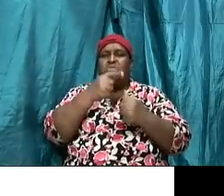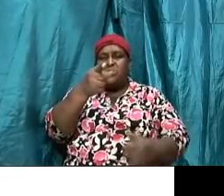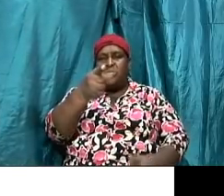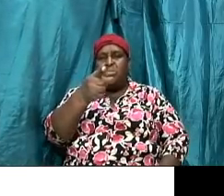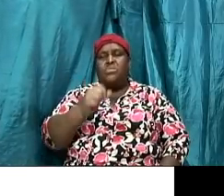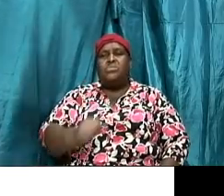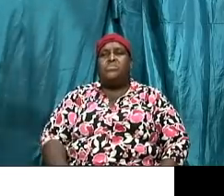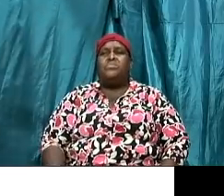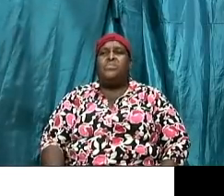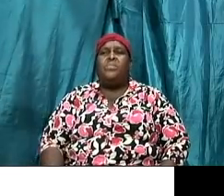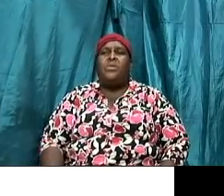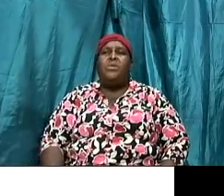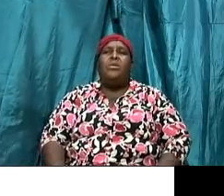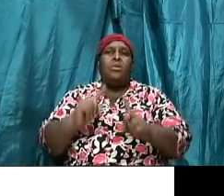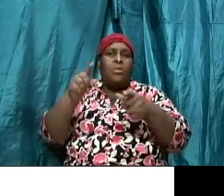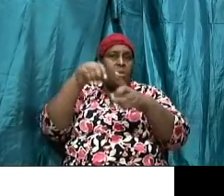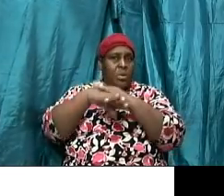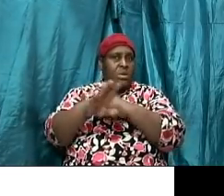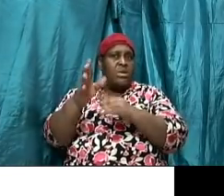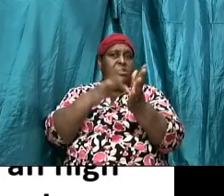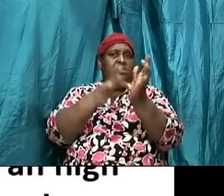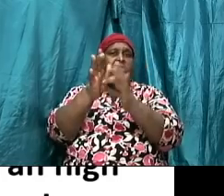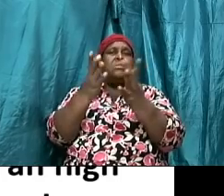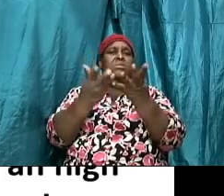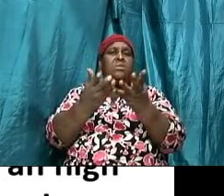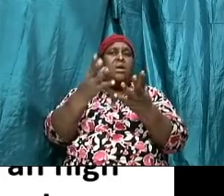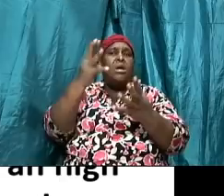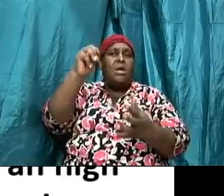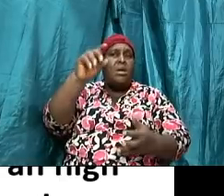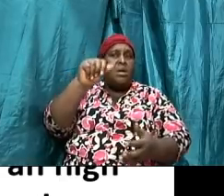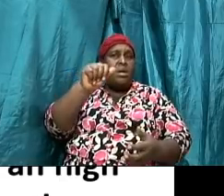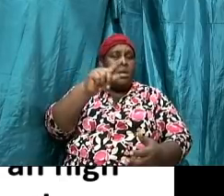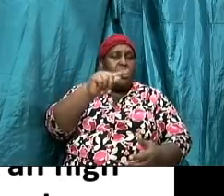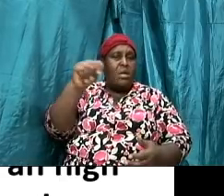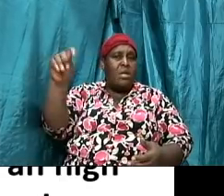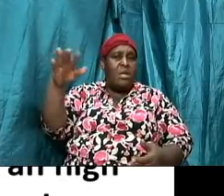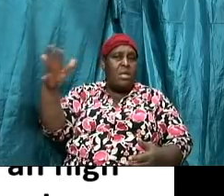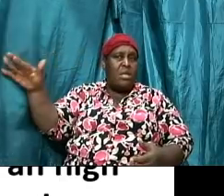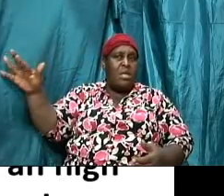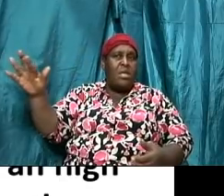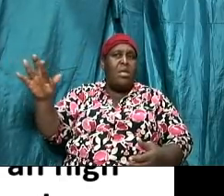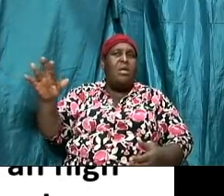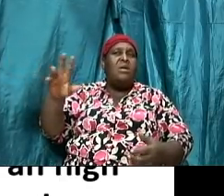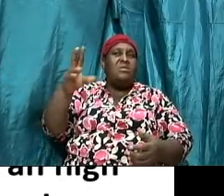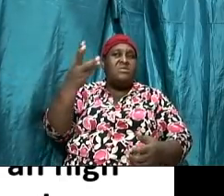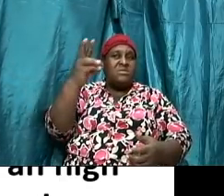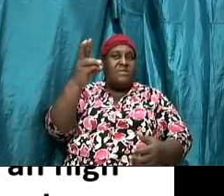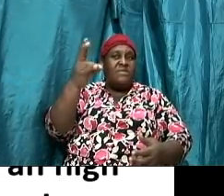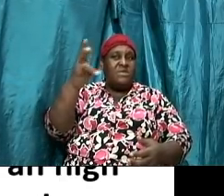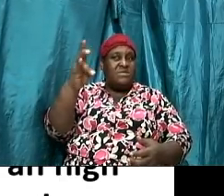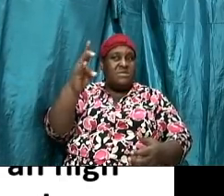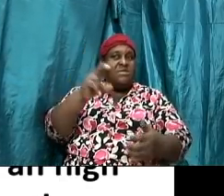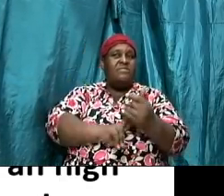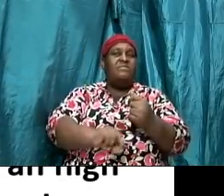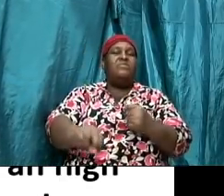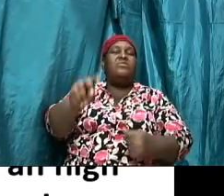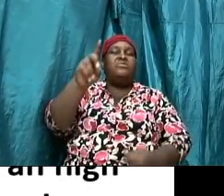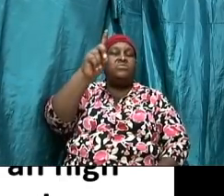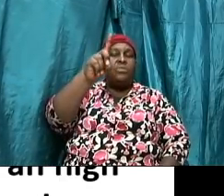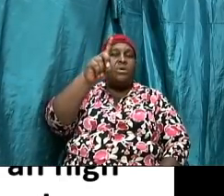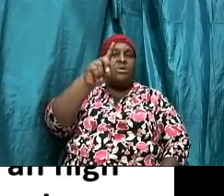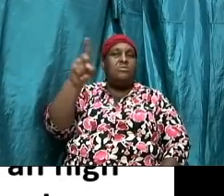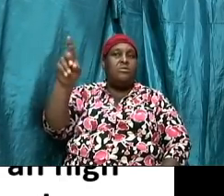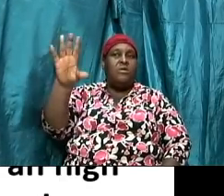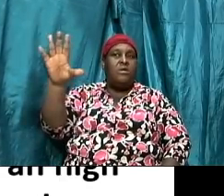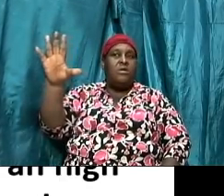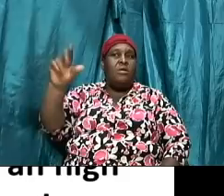Going in the Bible, in the scripture in Matthew chapter 17 from verse 1 to 5 and verse 8. And this is very